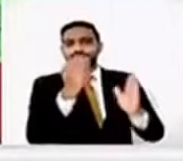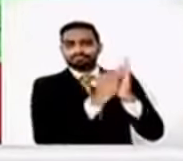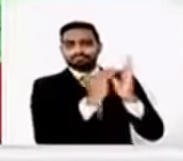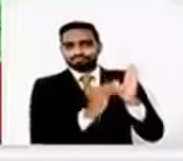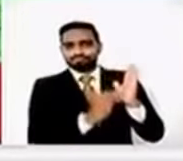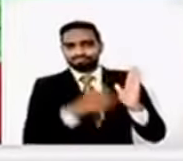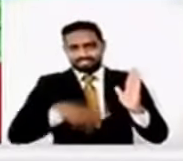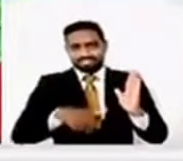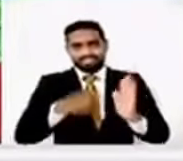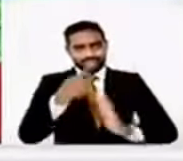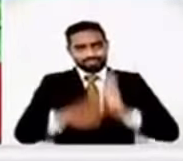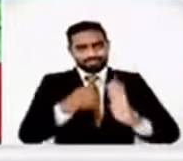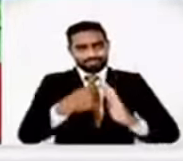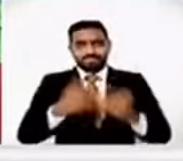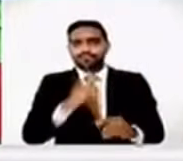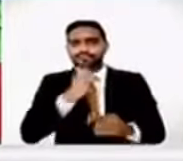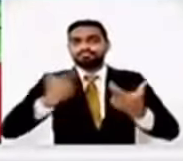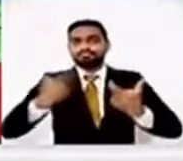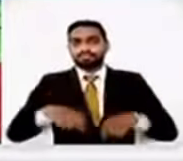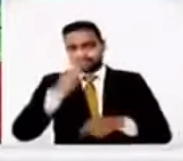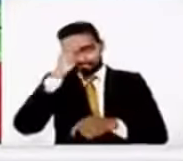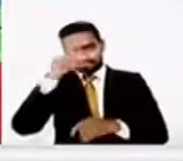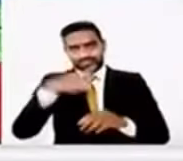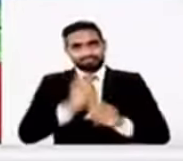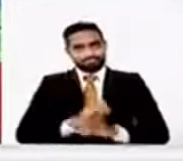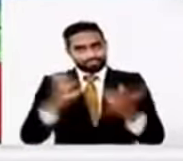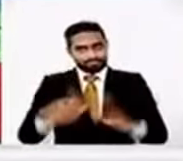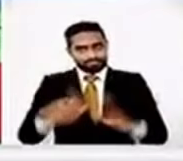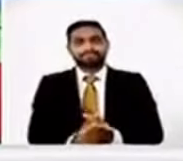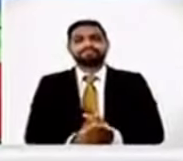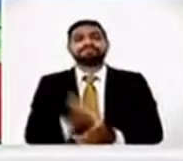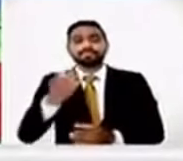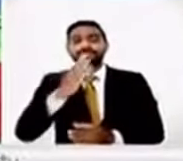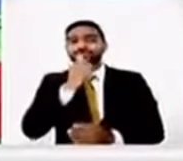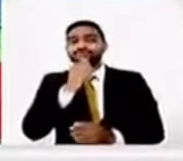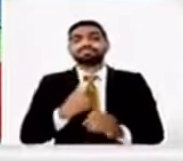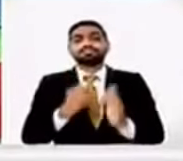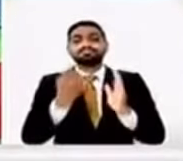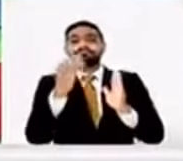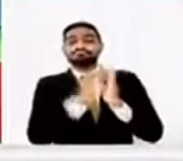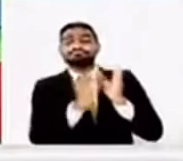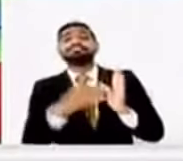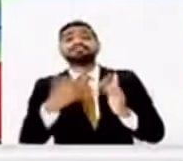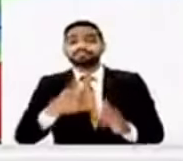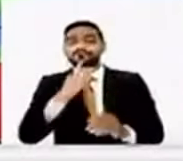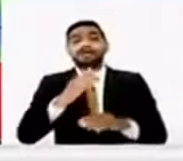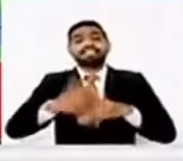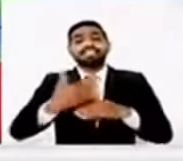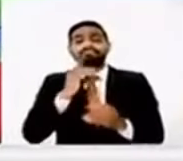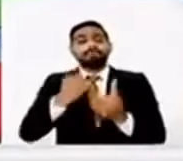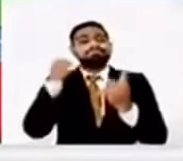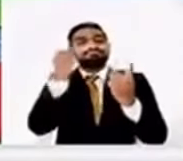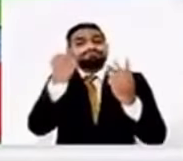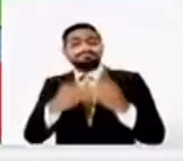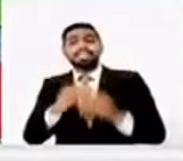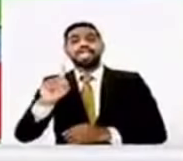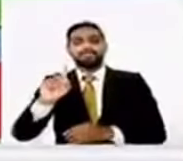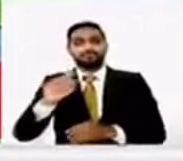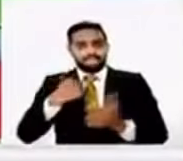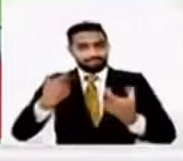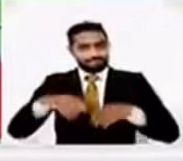If I'm not mistaken, it's his 11th budget presented to the Parliament of Sri Lanka. Mr. Dias, what's your take when you look at the budget